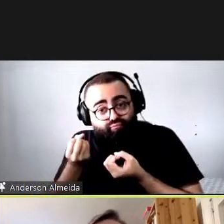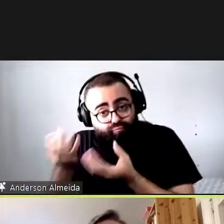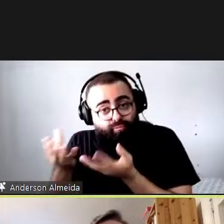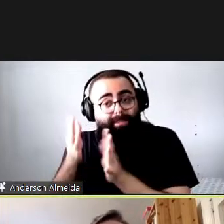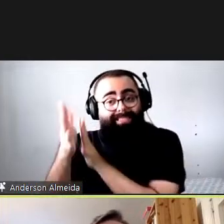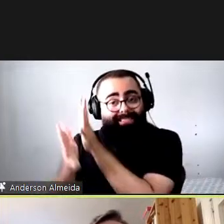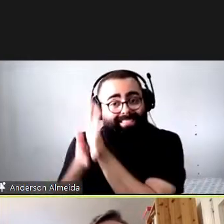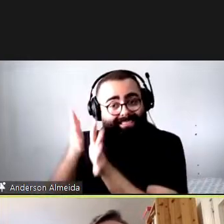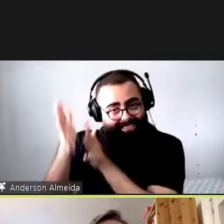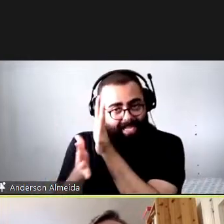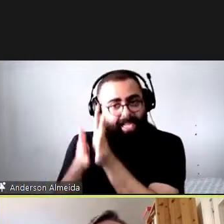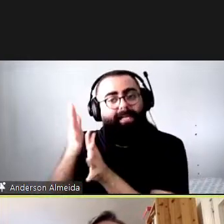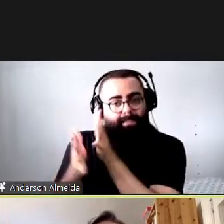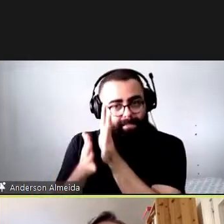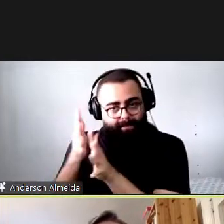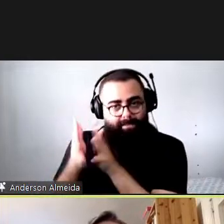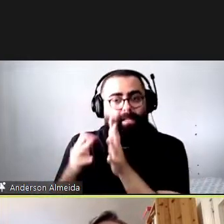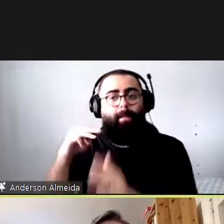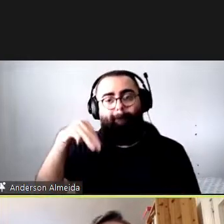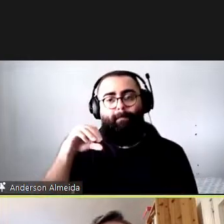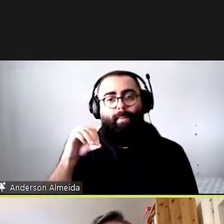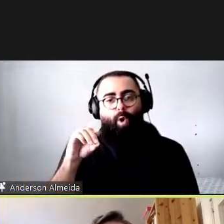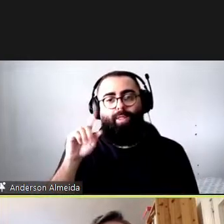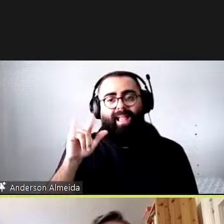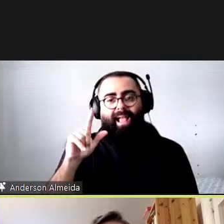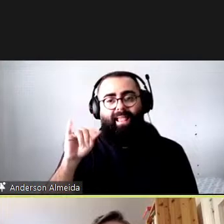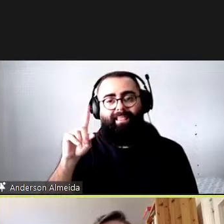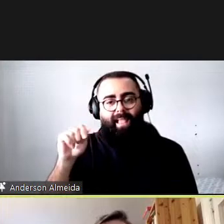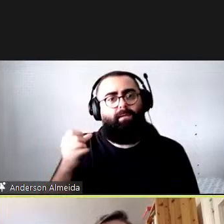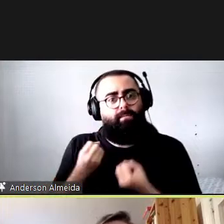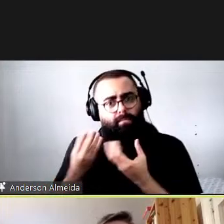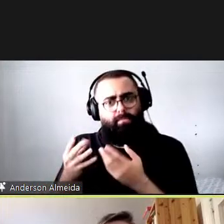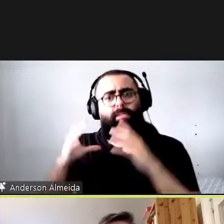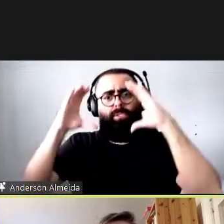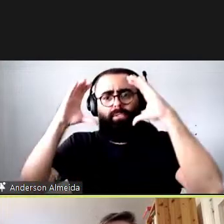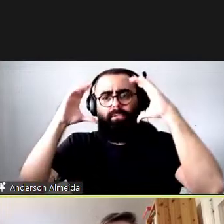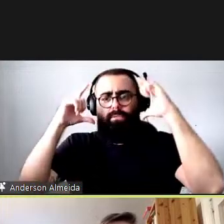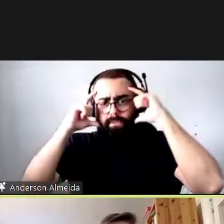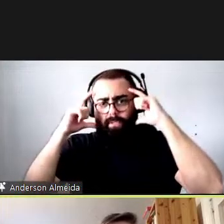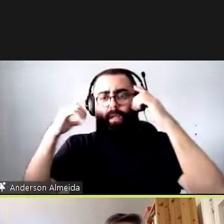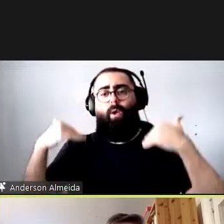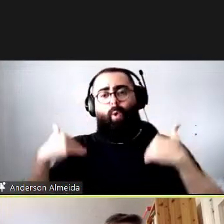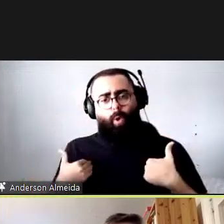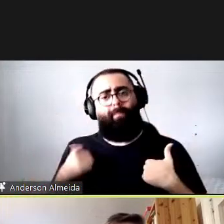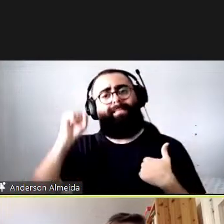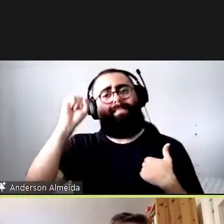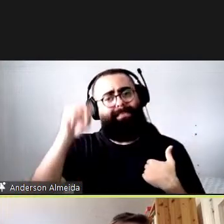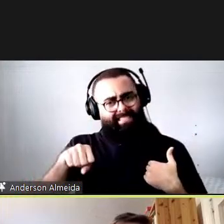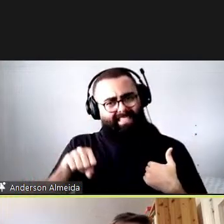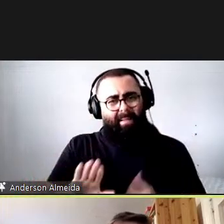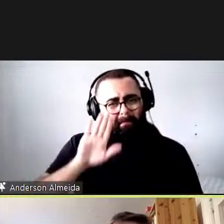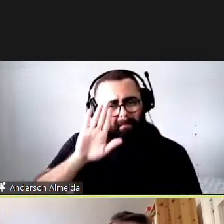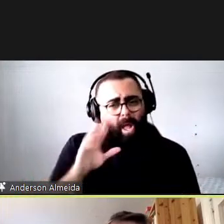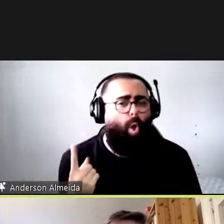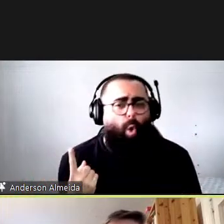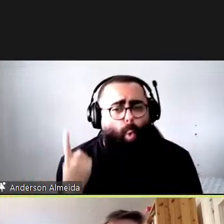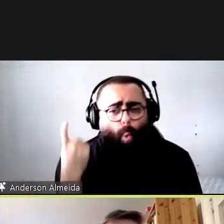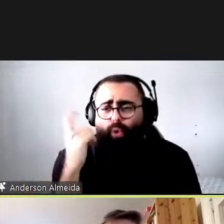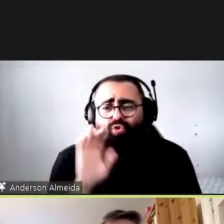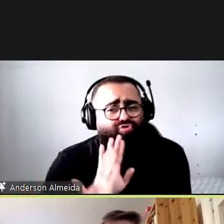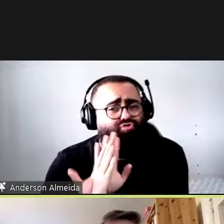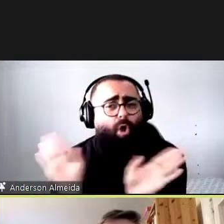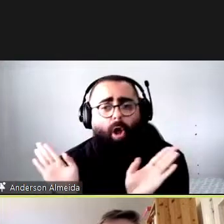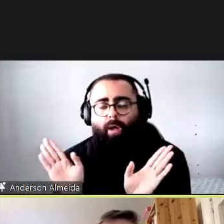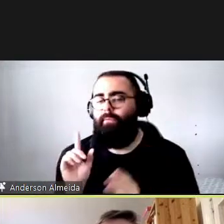modality, but they're not the only way that sign languages represent prosody. Prosody